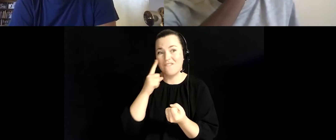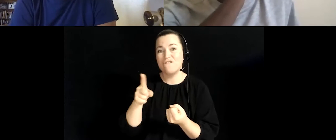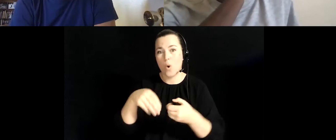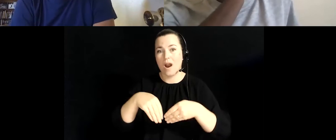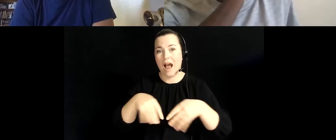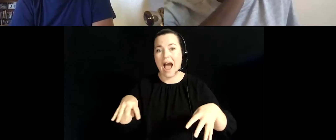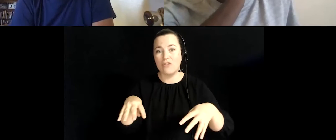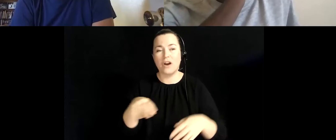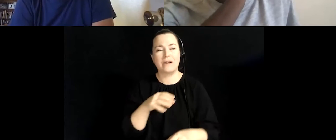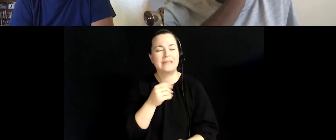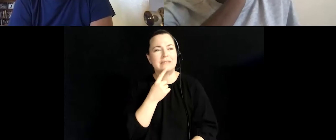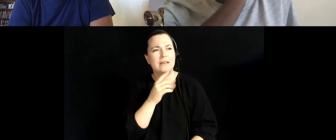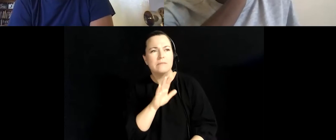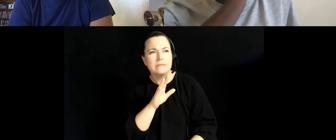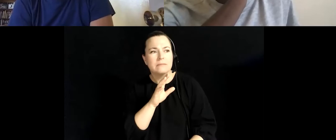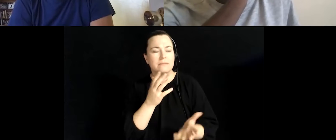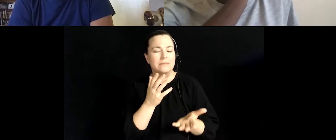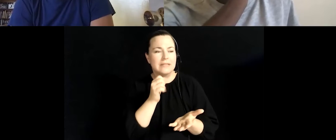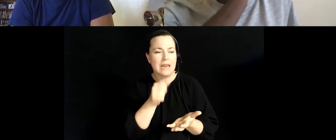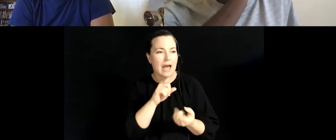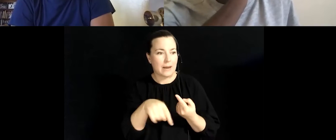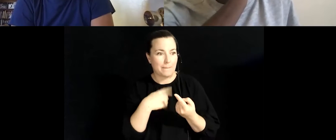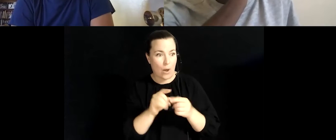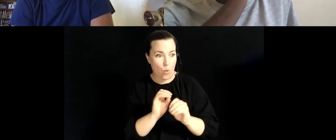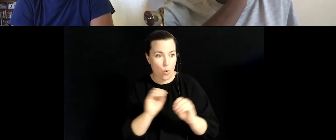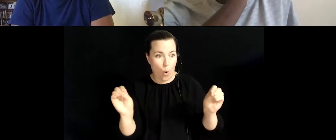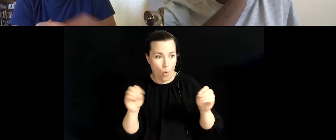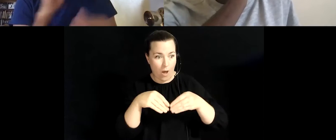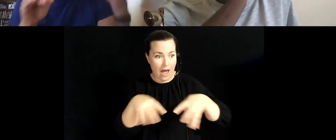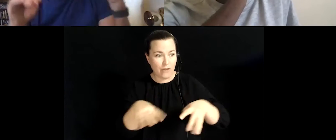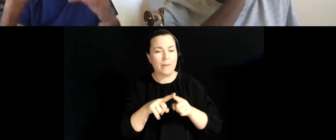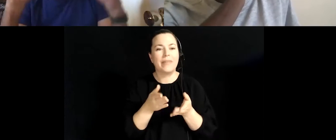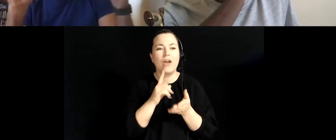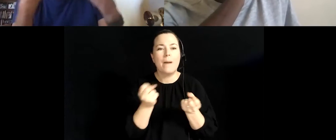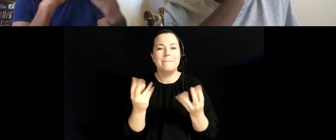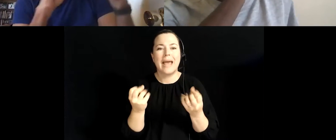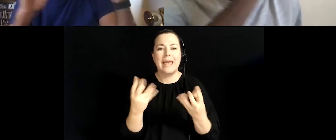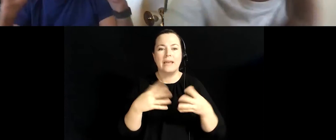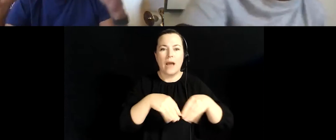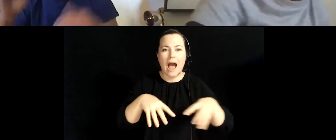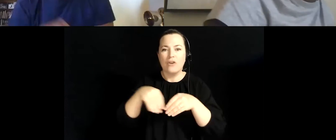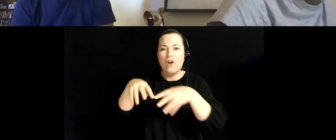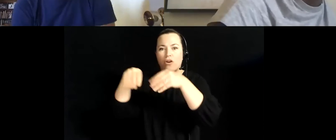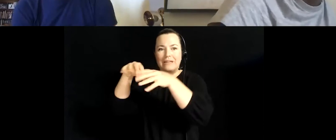there aren't hierarchy, that there's no hierarchy, but there are multiple hierarchies that go in different directions between